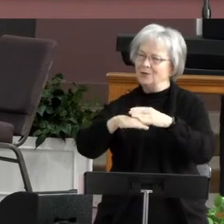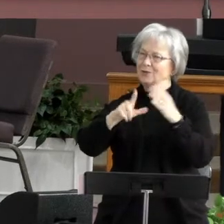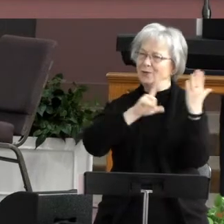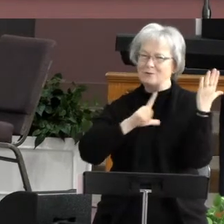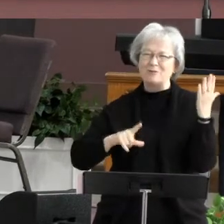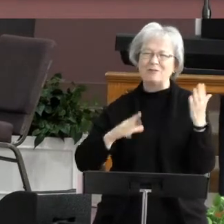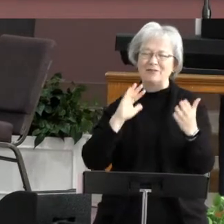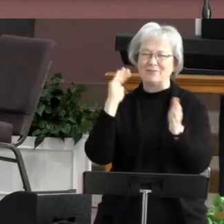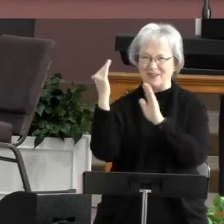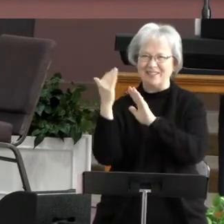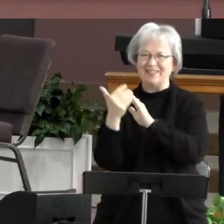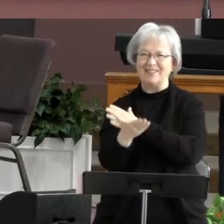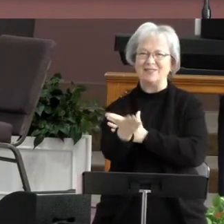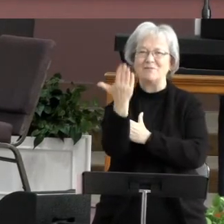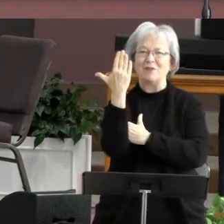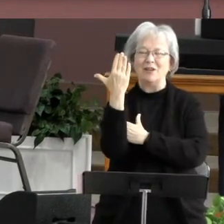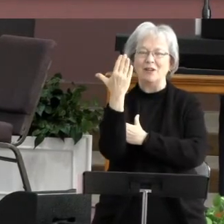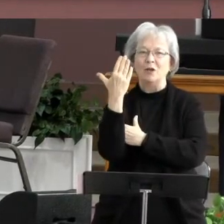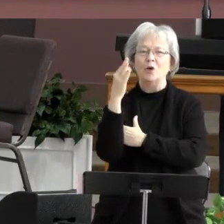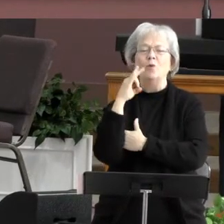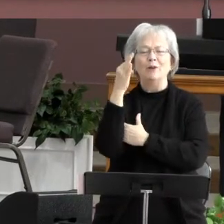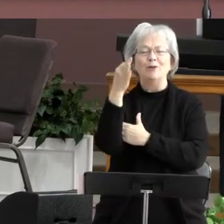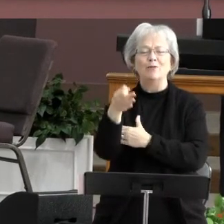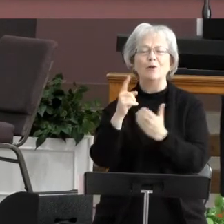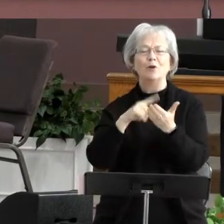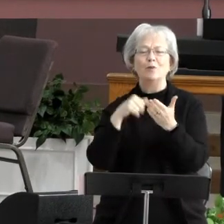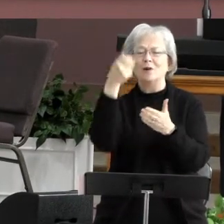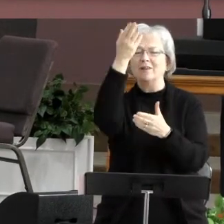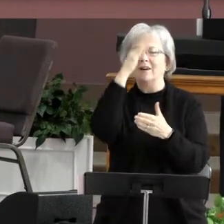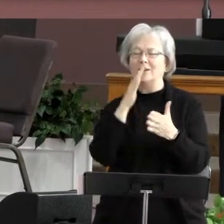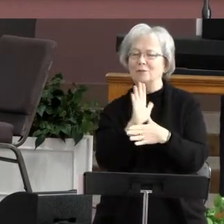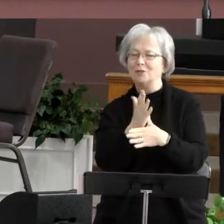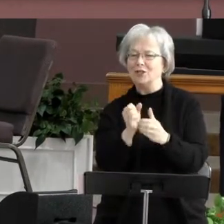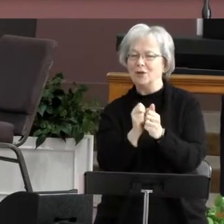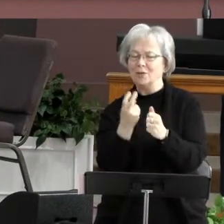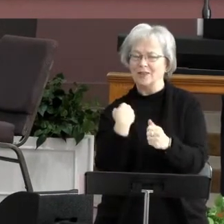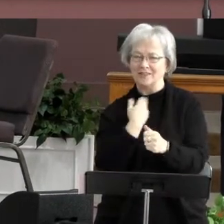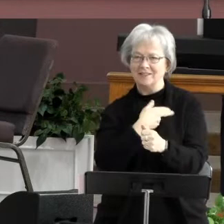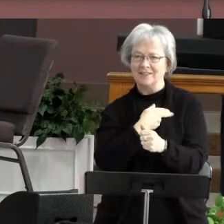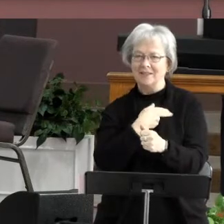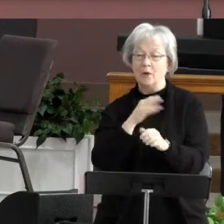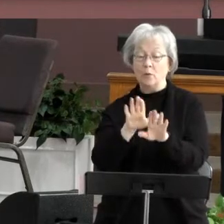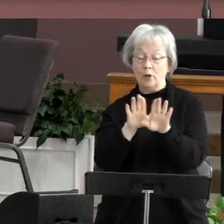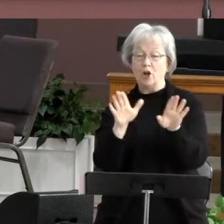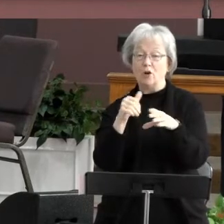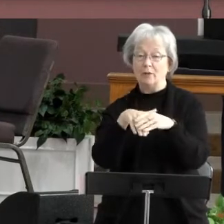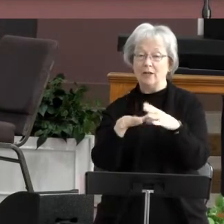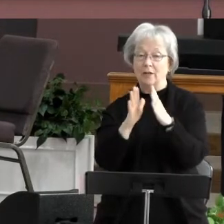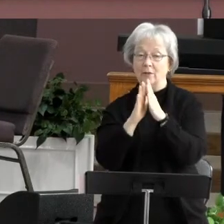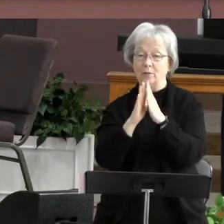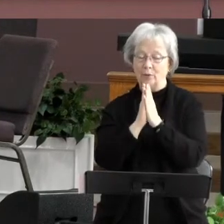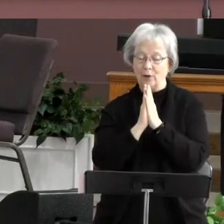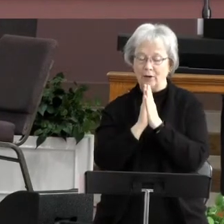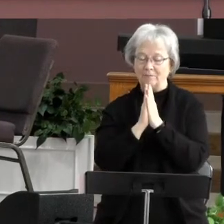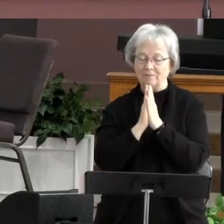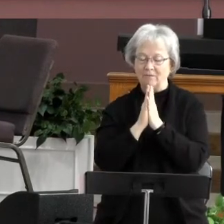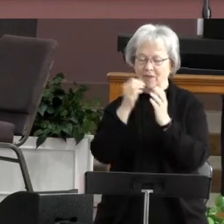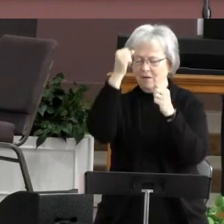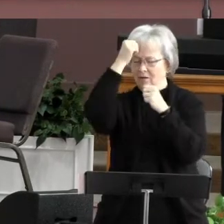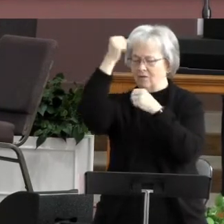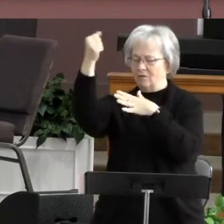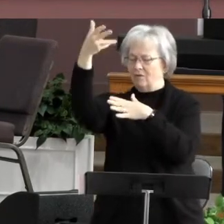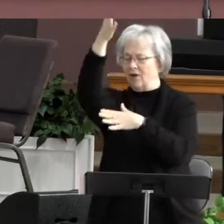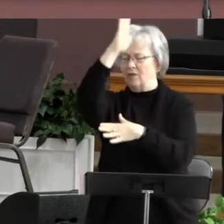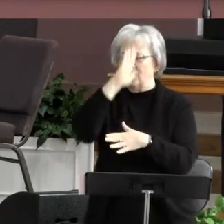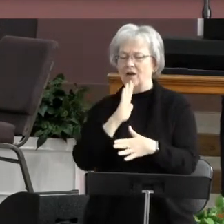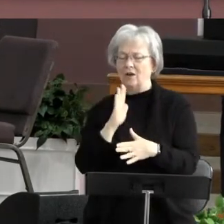morning. We look forward to what He has to share with us. Let me open us in a word of prayer as we begin our time together. Father God, we come before